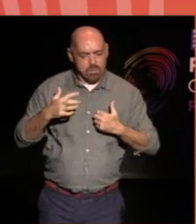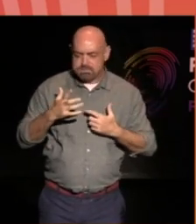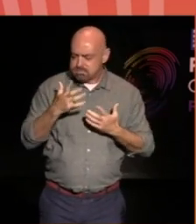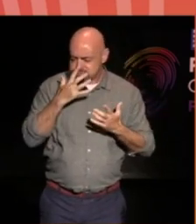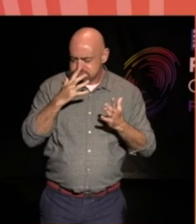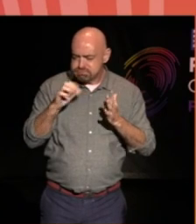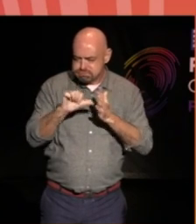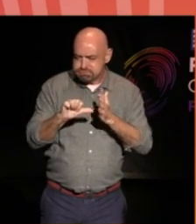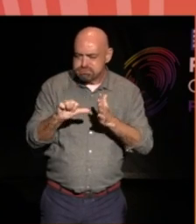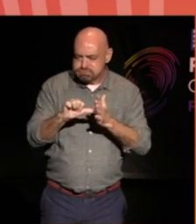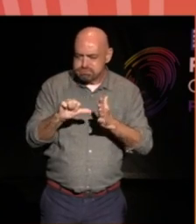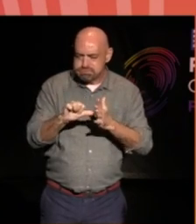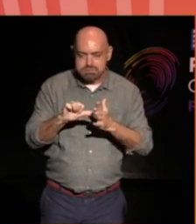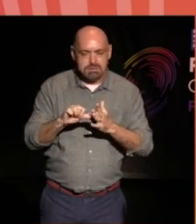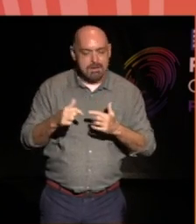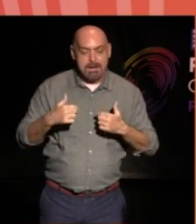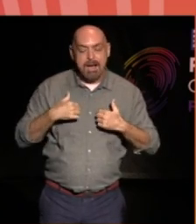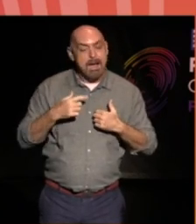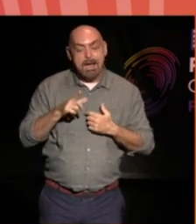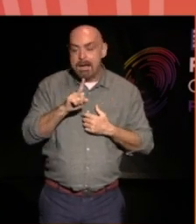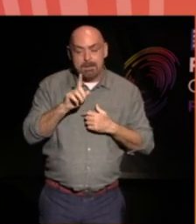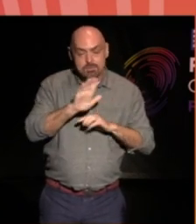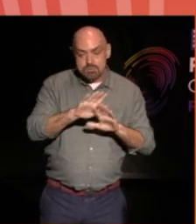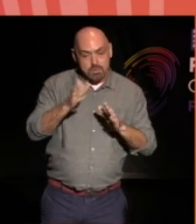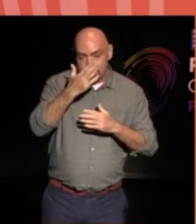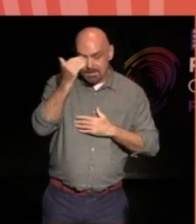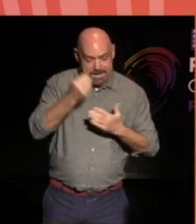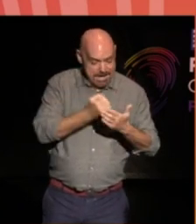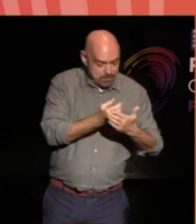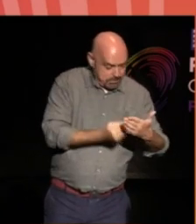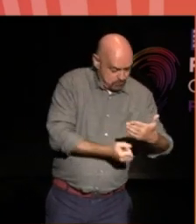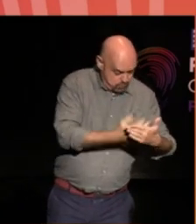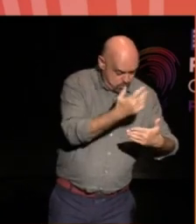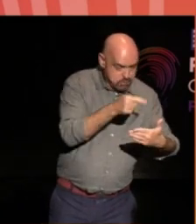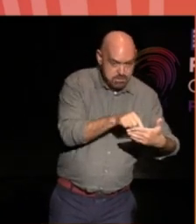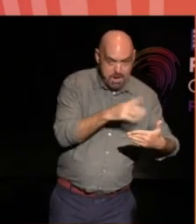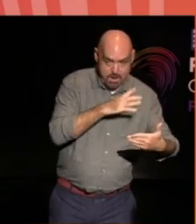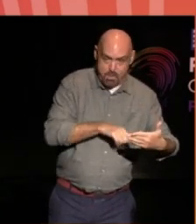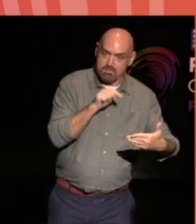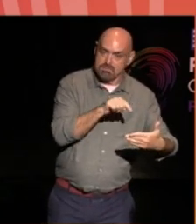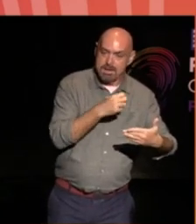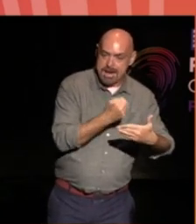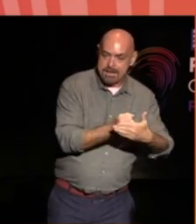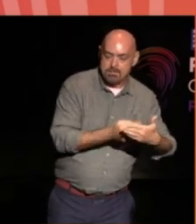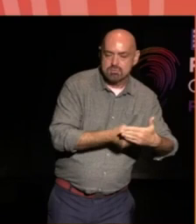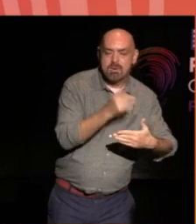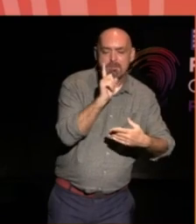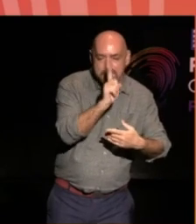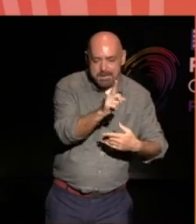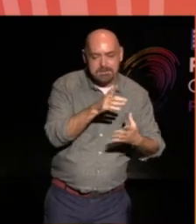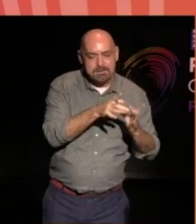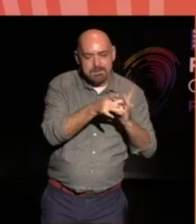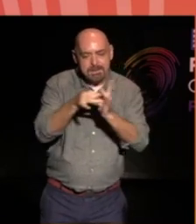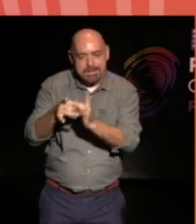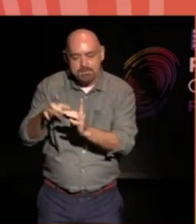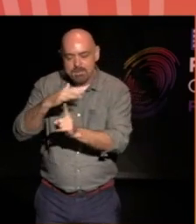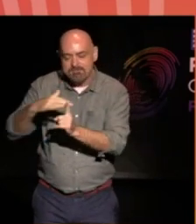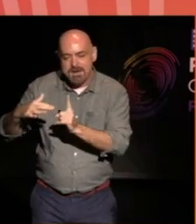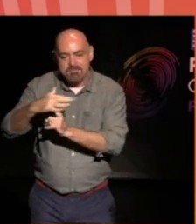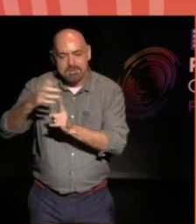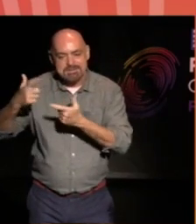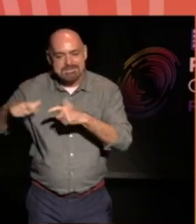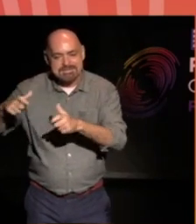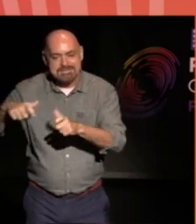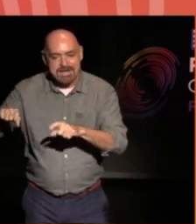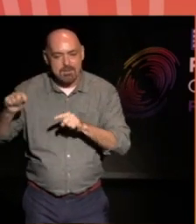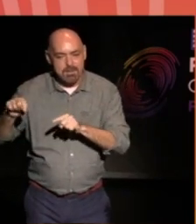of objectives. I don't rule out economic growth, but I want economic growth to be environmentally sustainable. And I think the